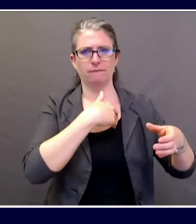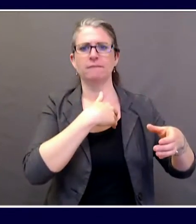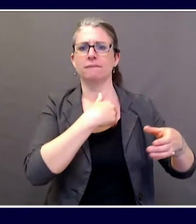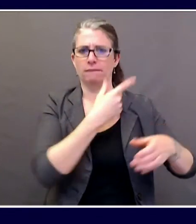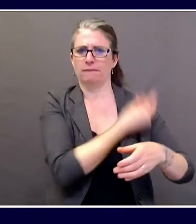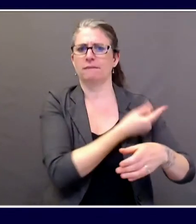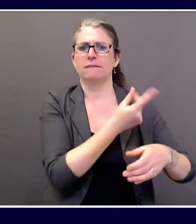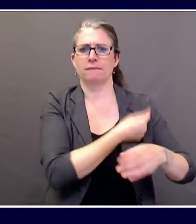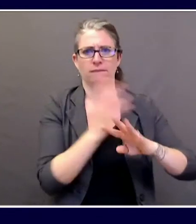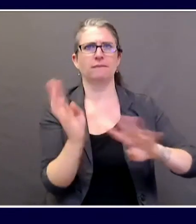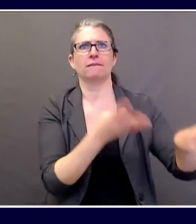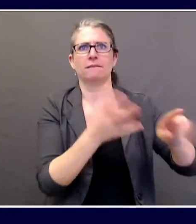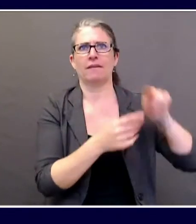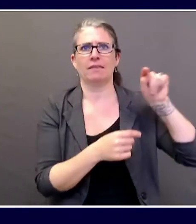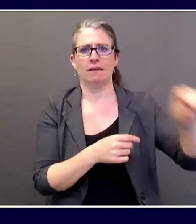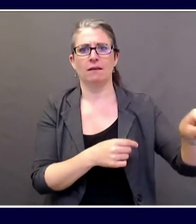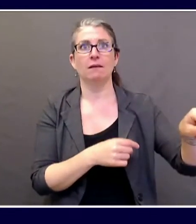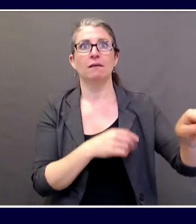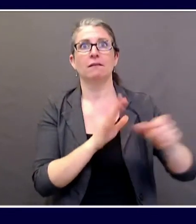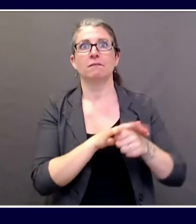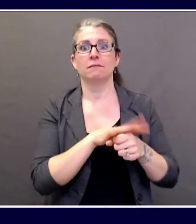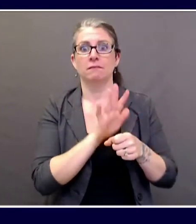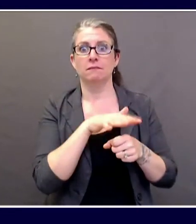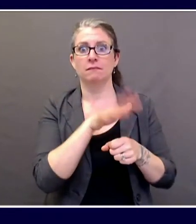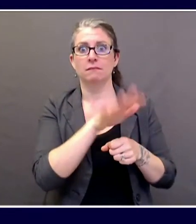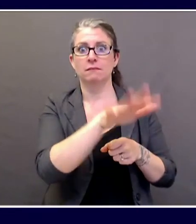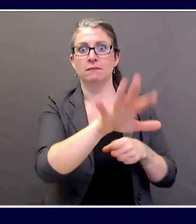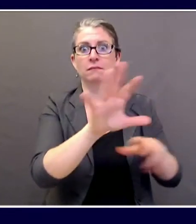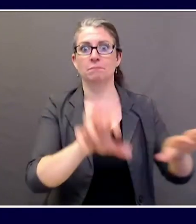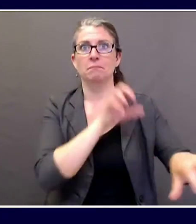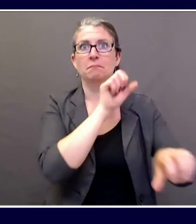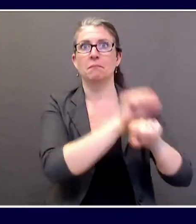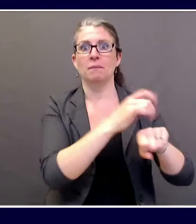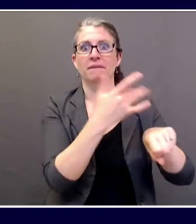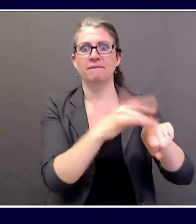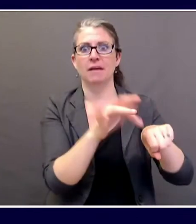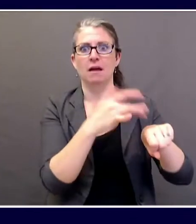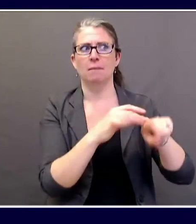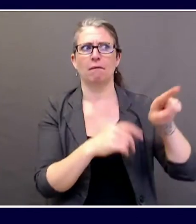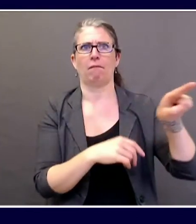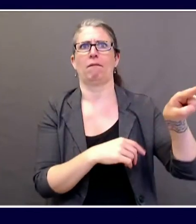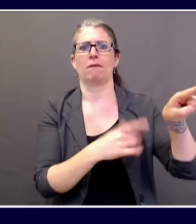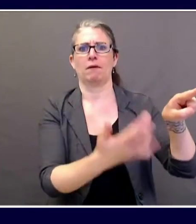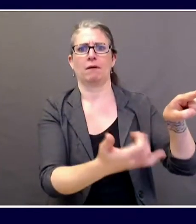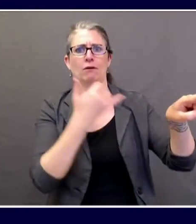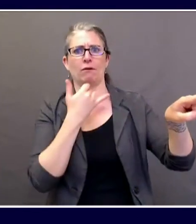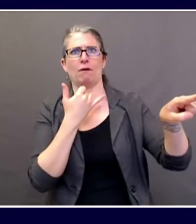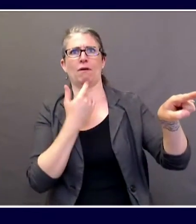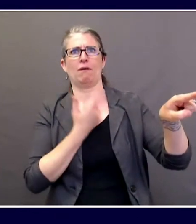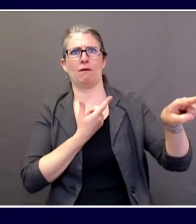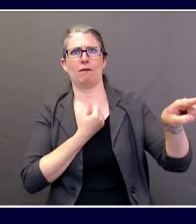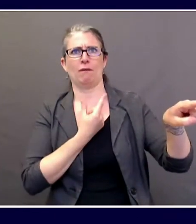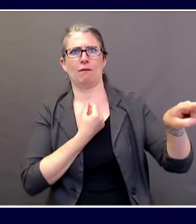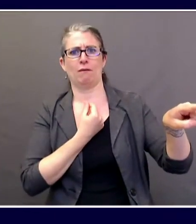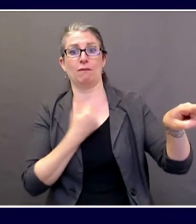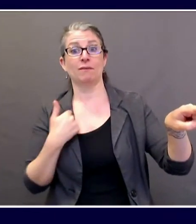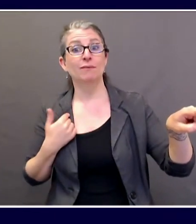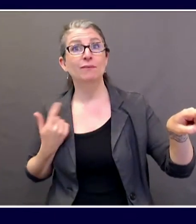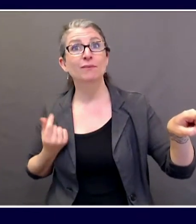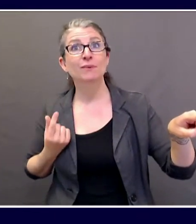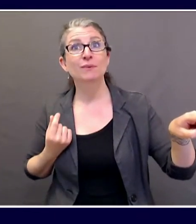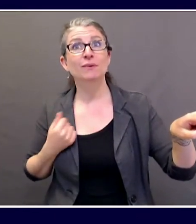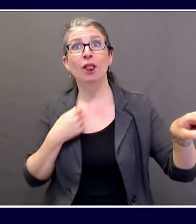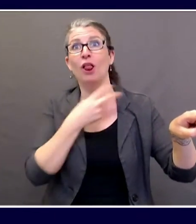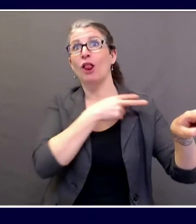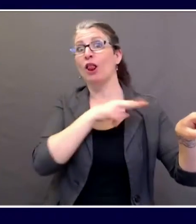And they wanted a way to fill those really quickly. So what did we do? We went to our pre-registration list. And we